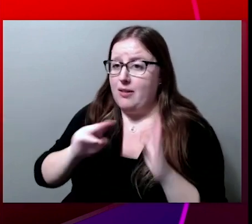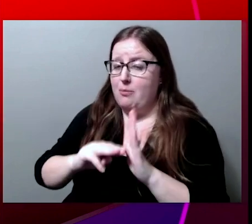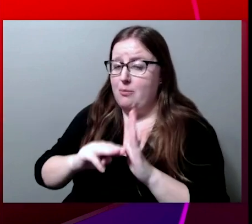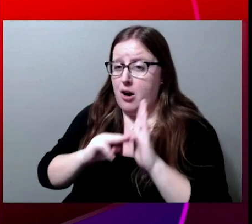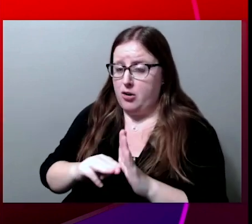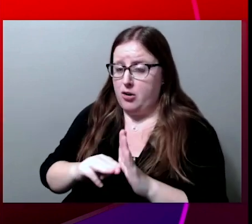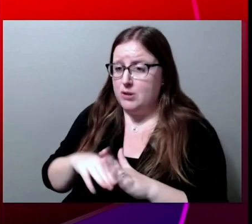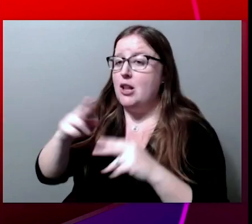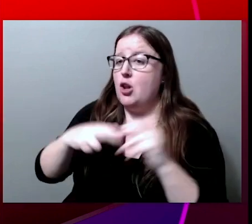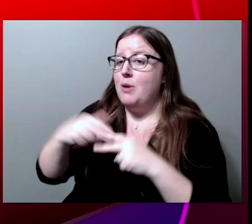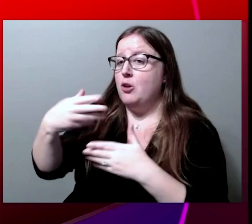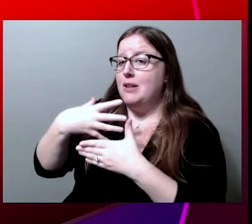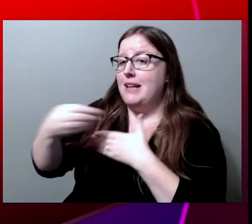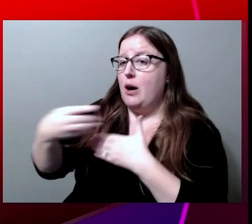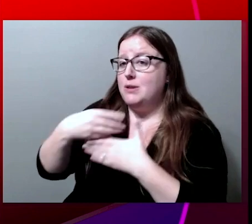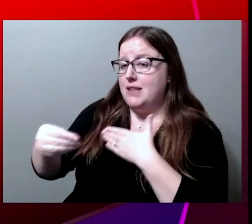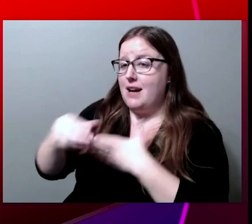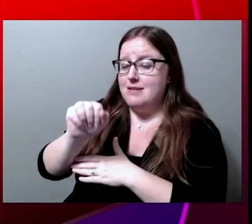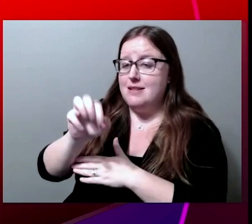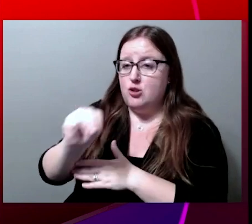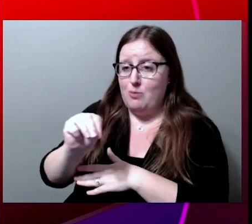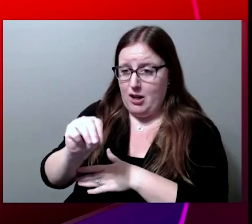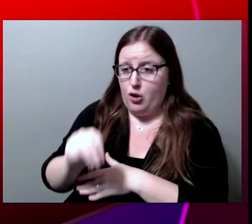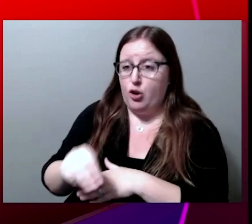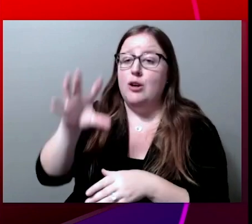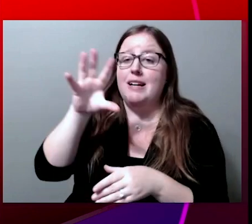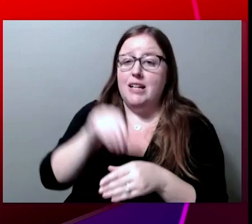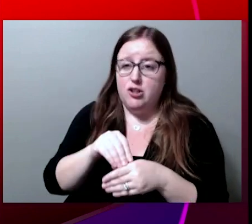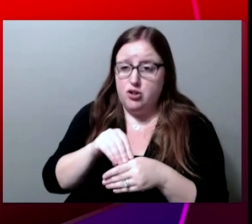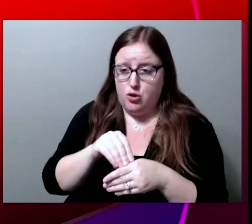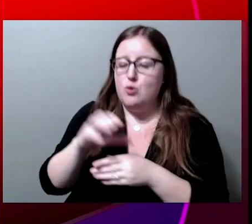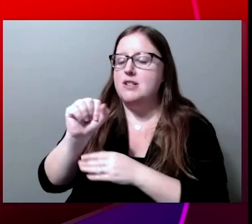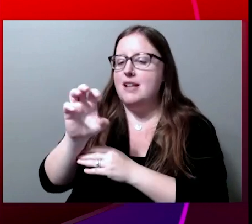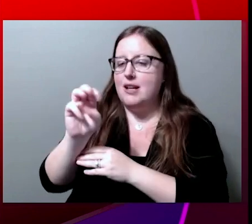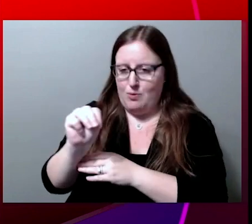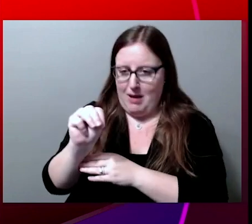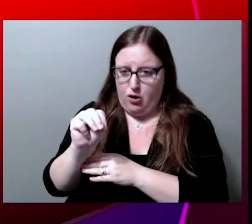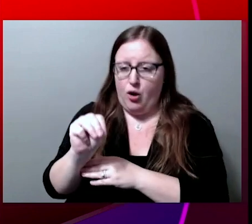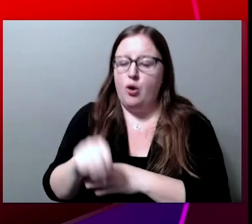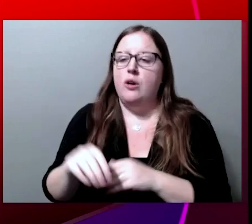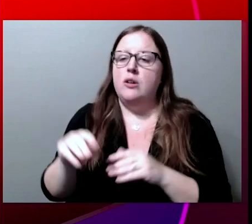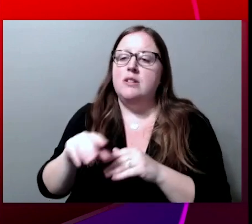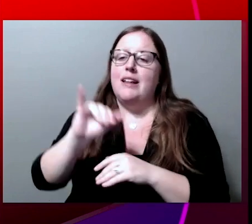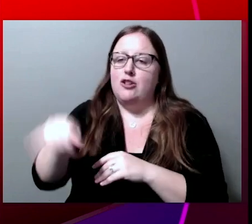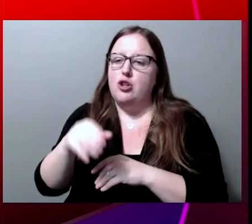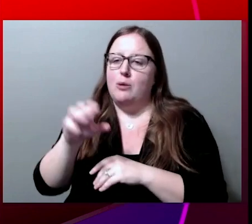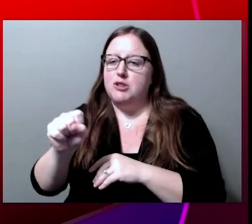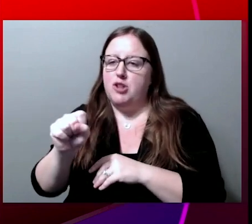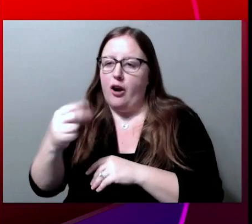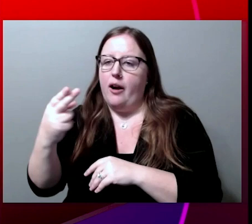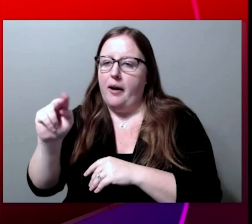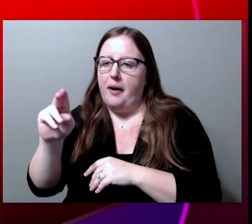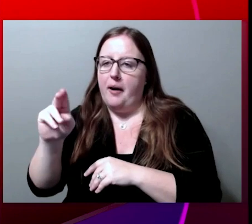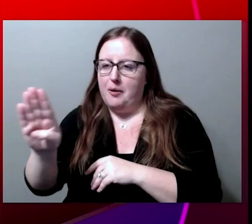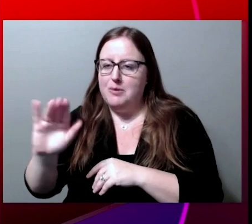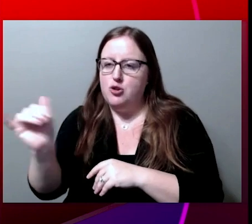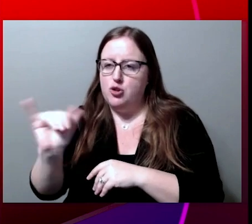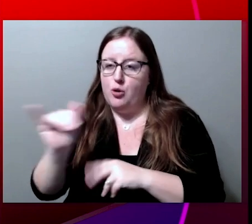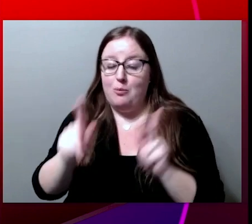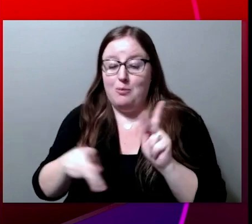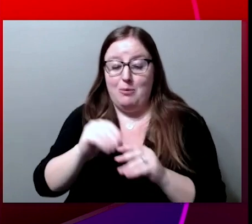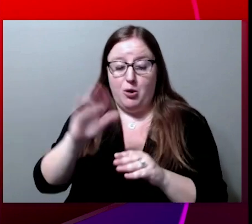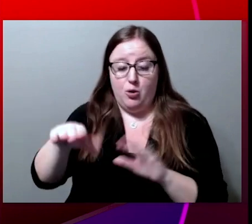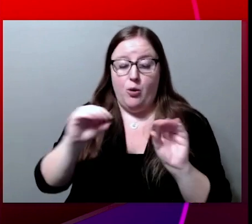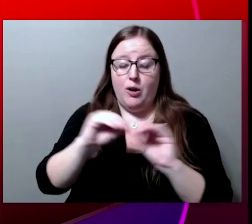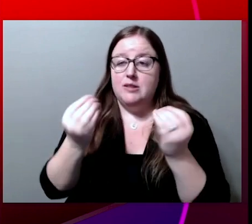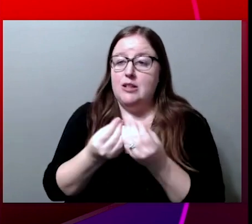developed outside of the SageMaker into SageMaker? the SageMaker JumpStart hub as well, Right. so that your people in your organization can